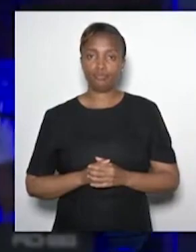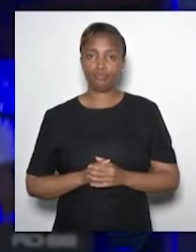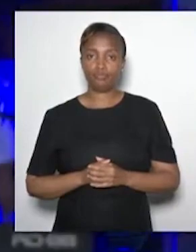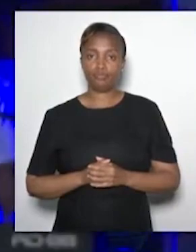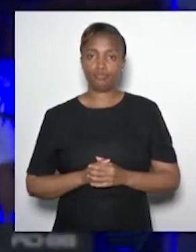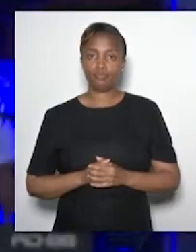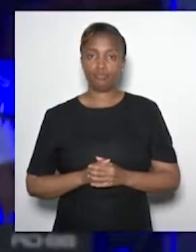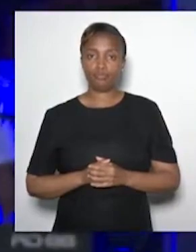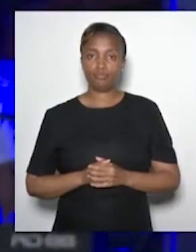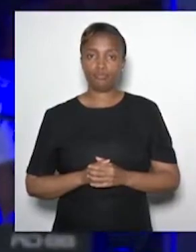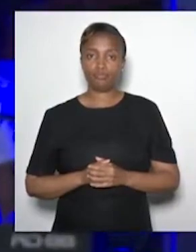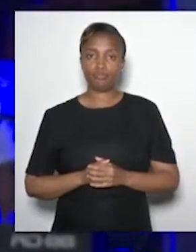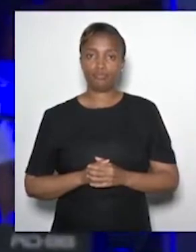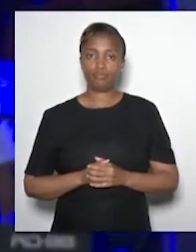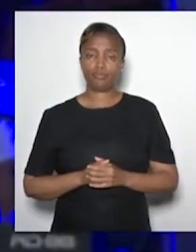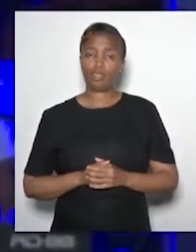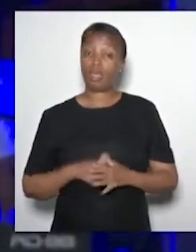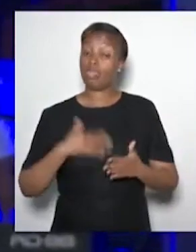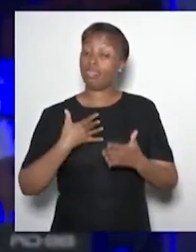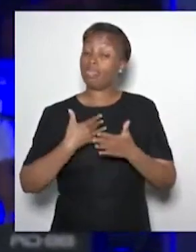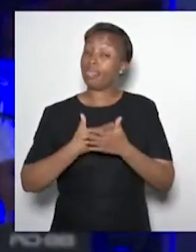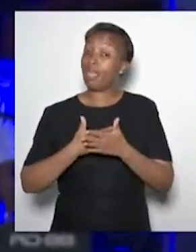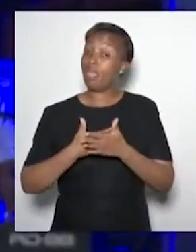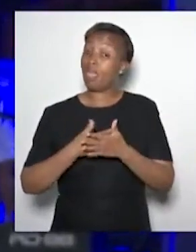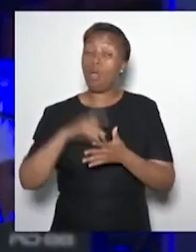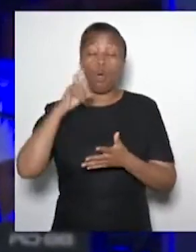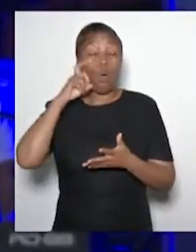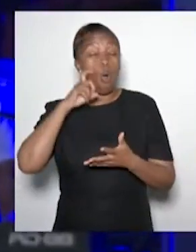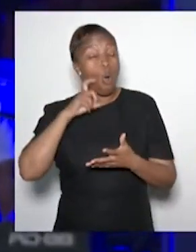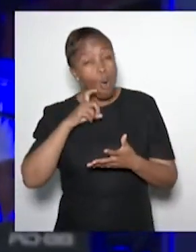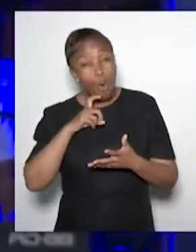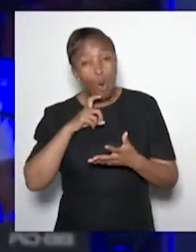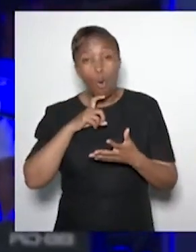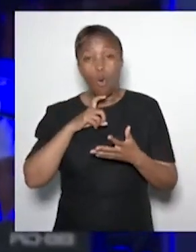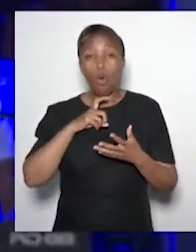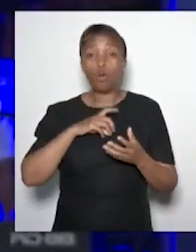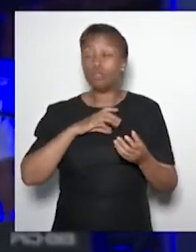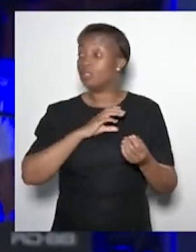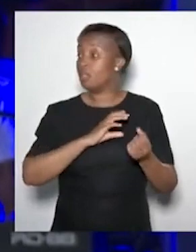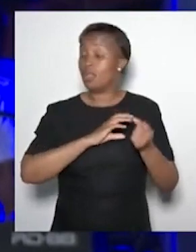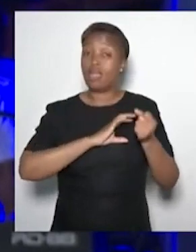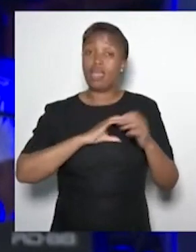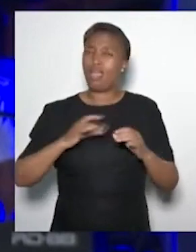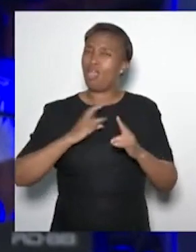The former heavyweight boxing champion, Muhammad Ali,